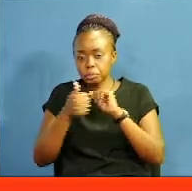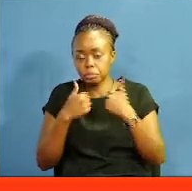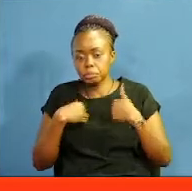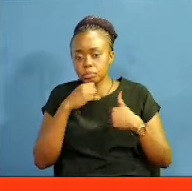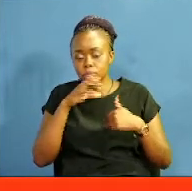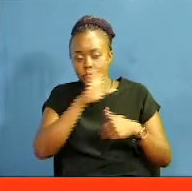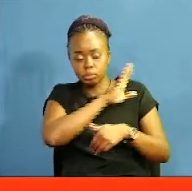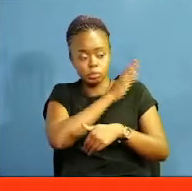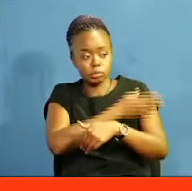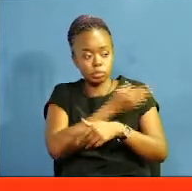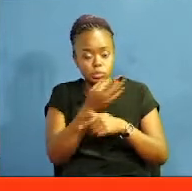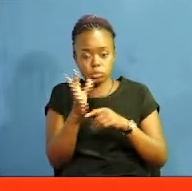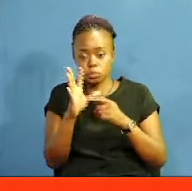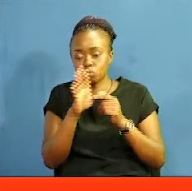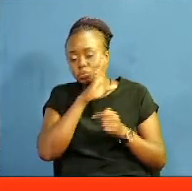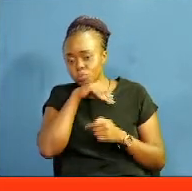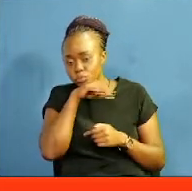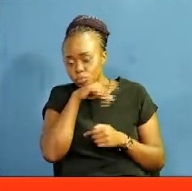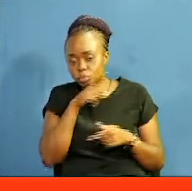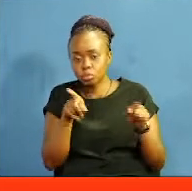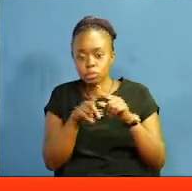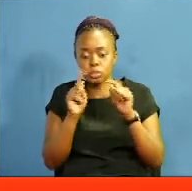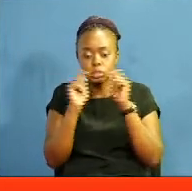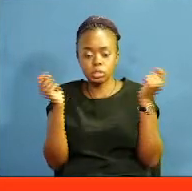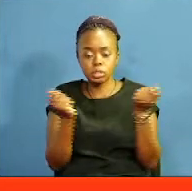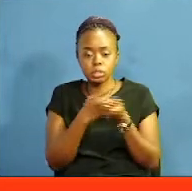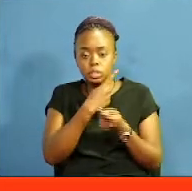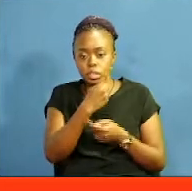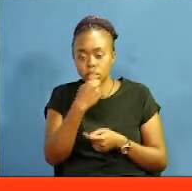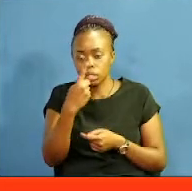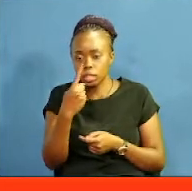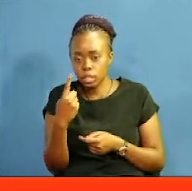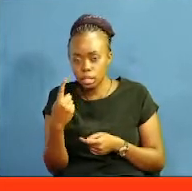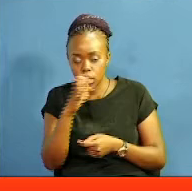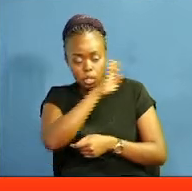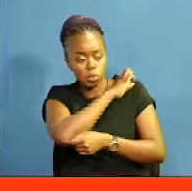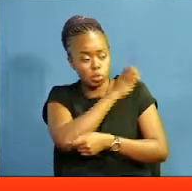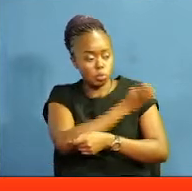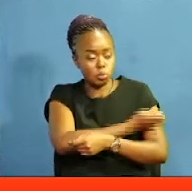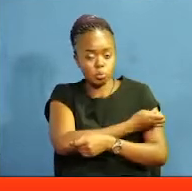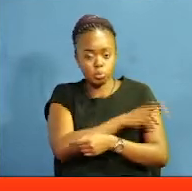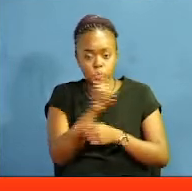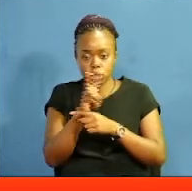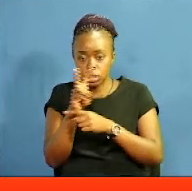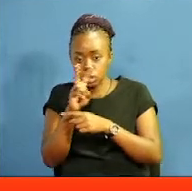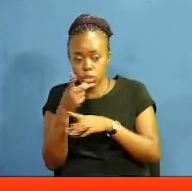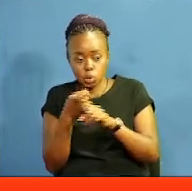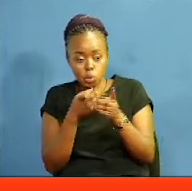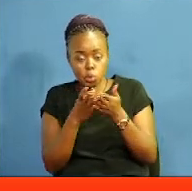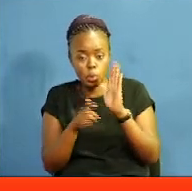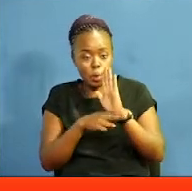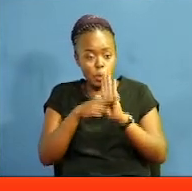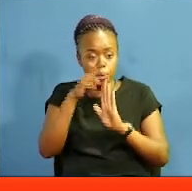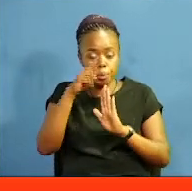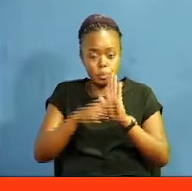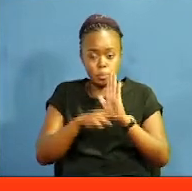rural-based economy of Raila Amolo Odinga. I'll try to dissect each economic model. Sure. Looking at